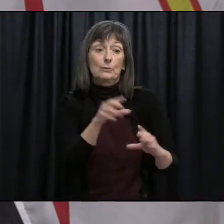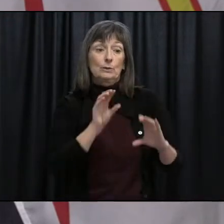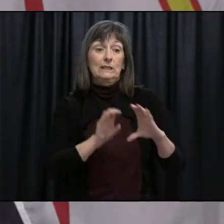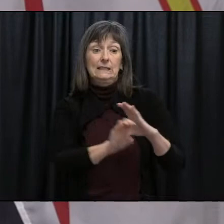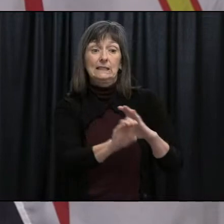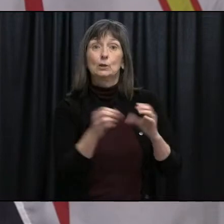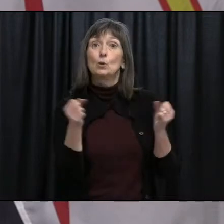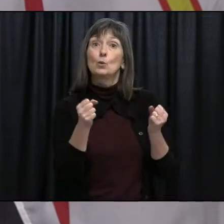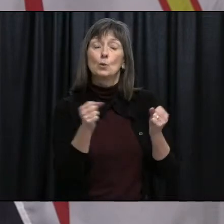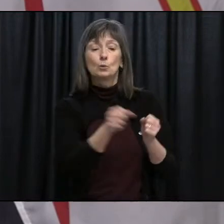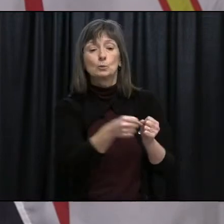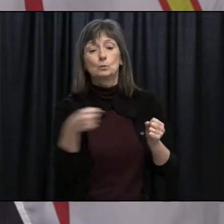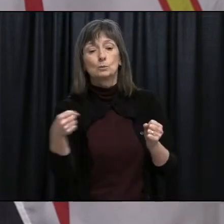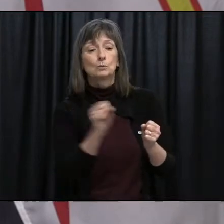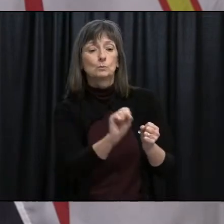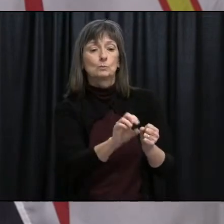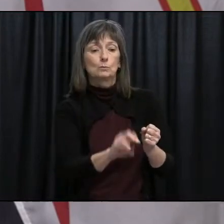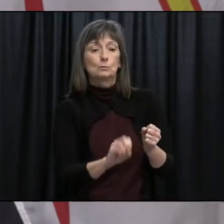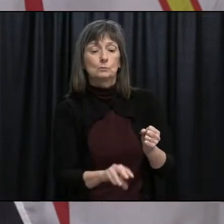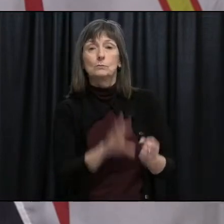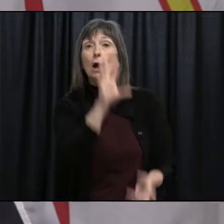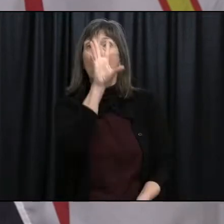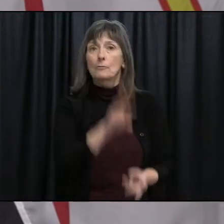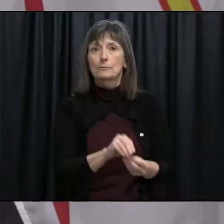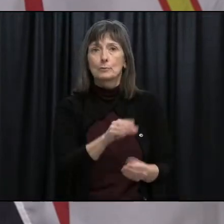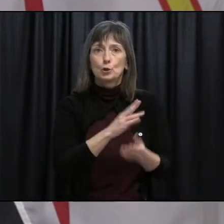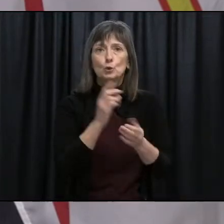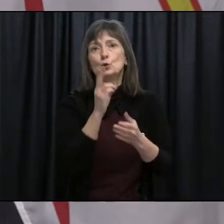they'll be pulling out enough for that clinic.